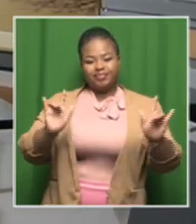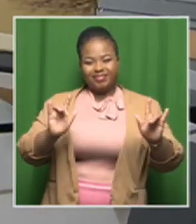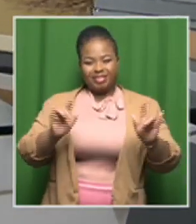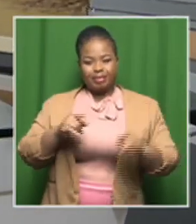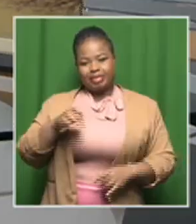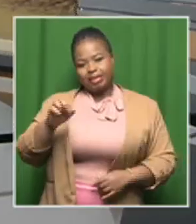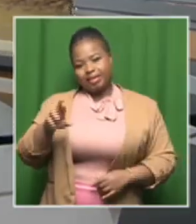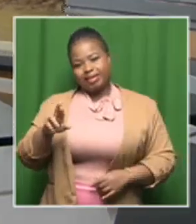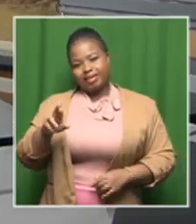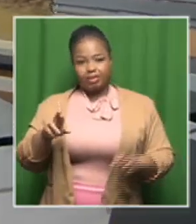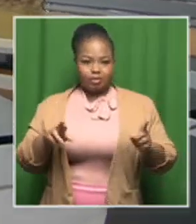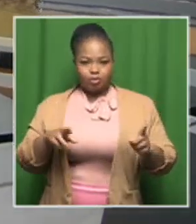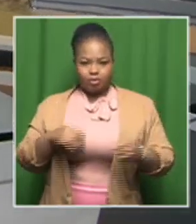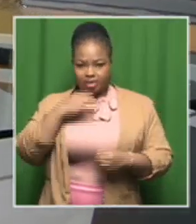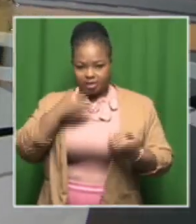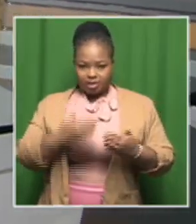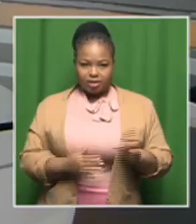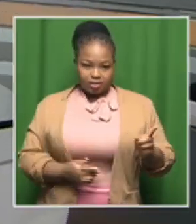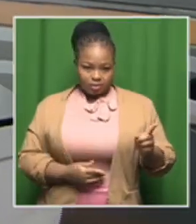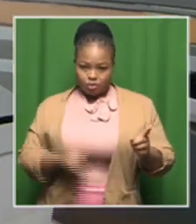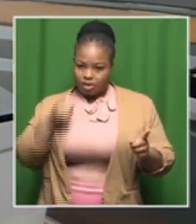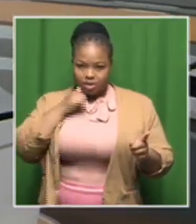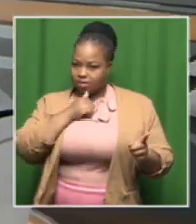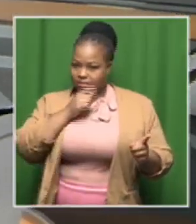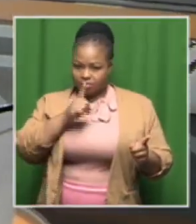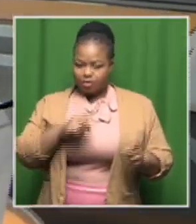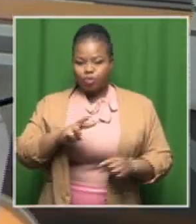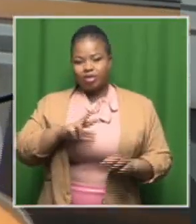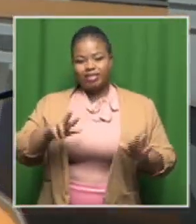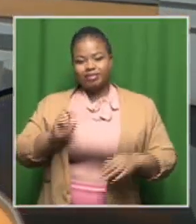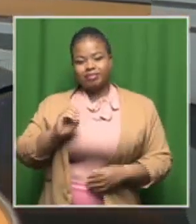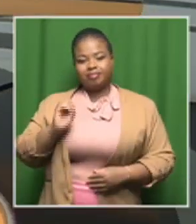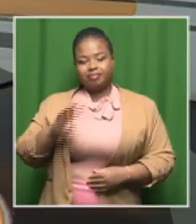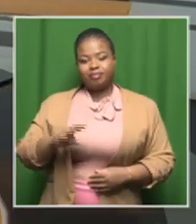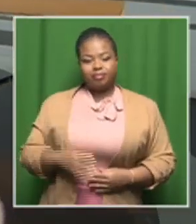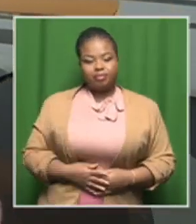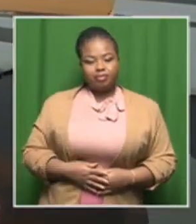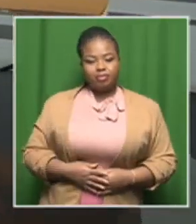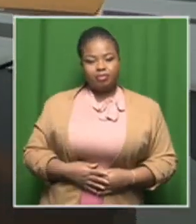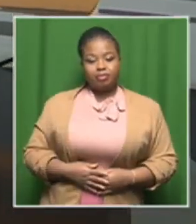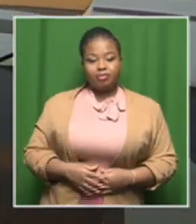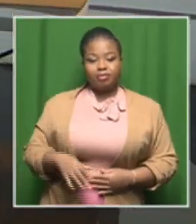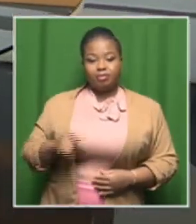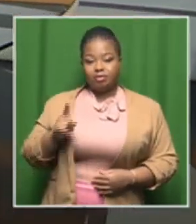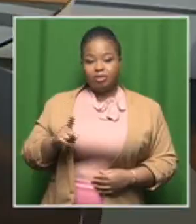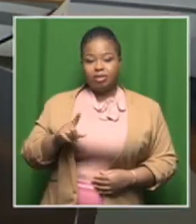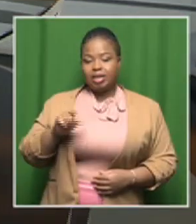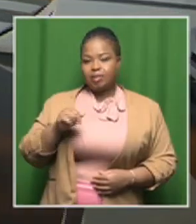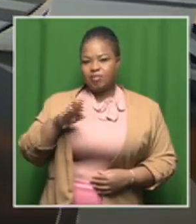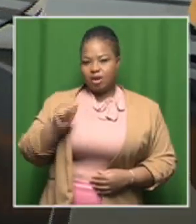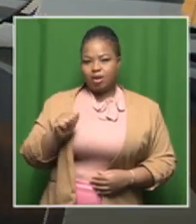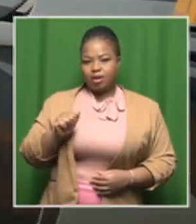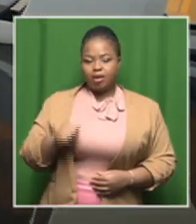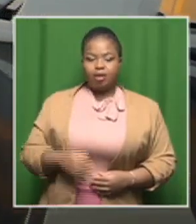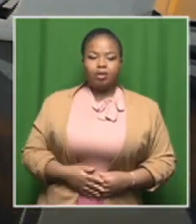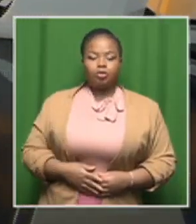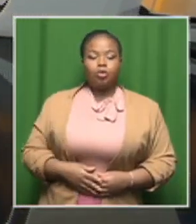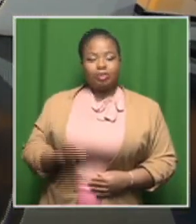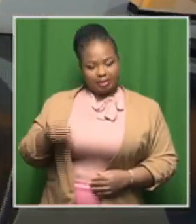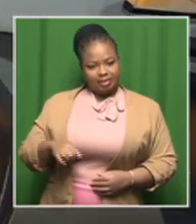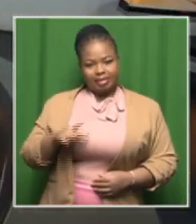Peter. It's Peter's birthday. Peter's birthday, yeah, exactly. Okay. 28th of September. Libra, yeah? He's a Libra. Yeah. Oh, good. He's